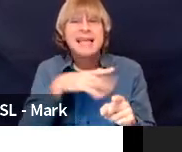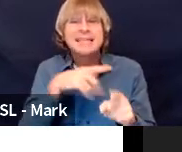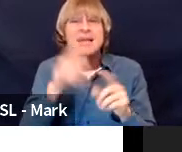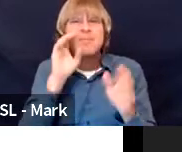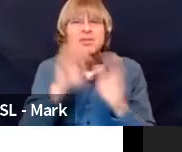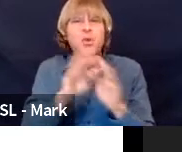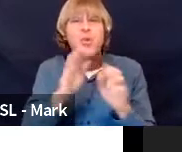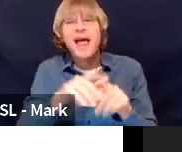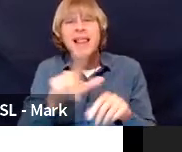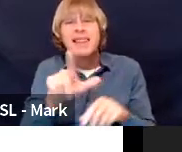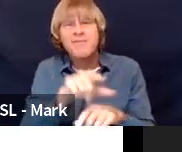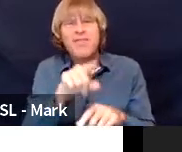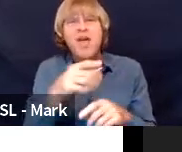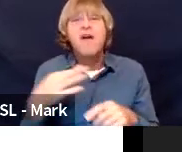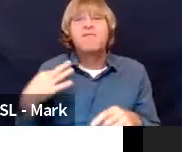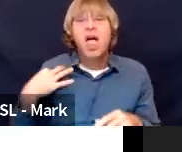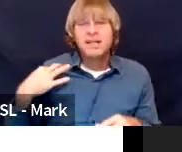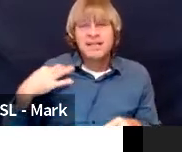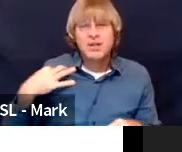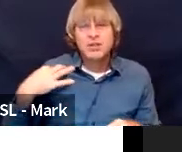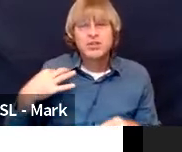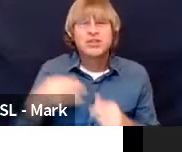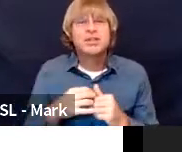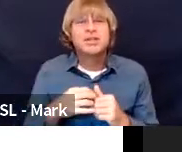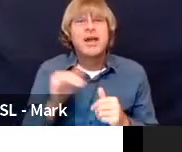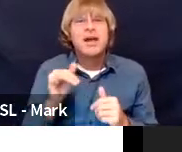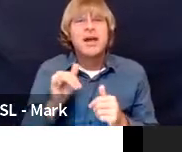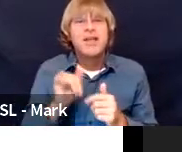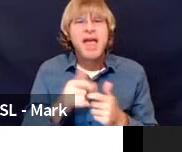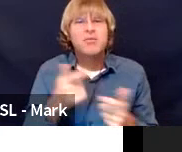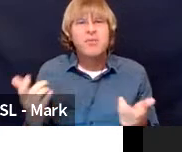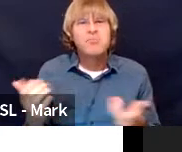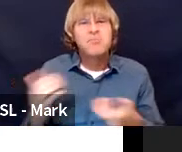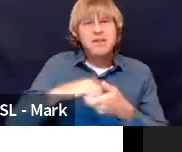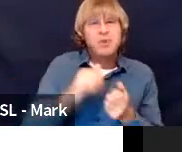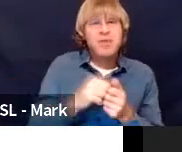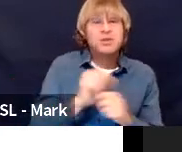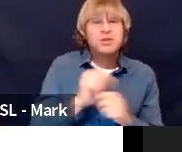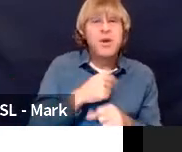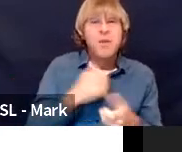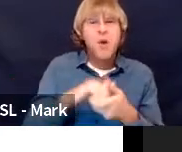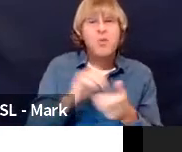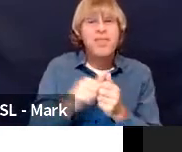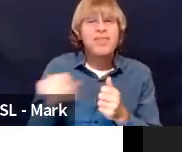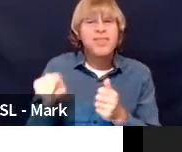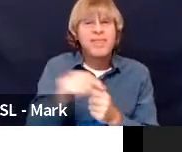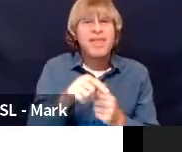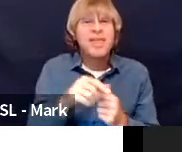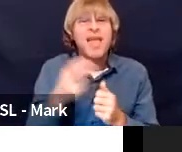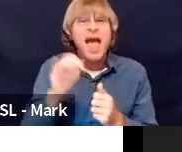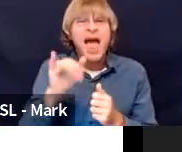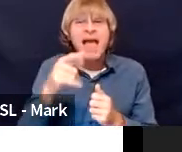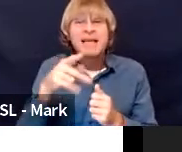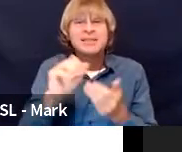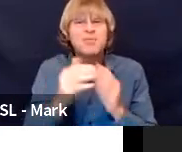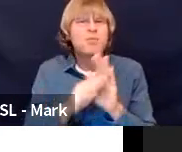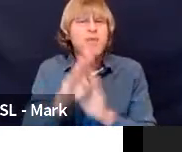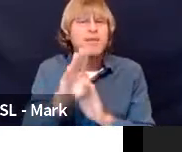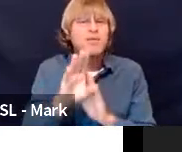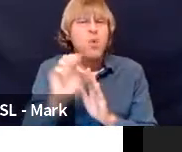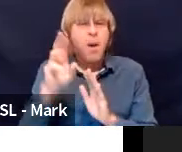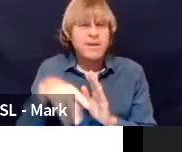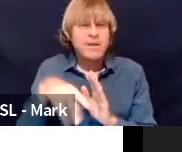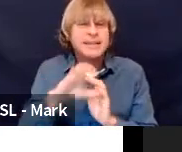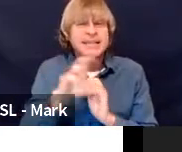picture on the left, they are the volunteers that we were matched with because we had been partnered with the Druid Heights Community Development Corporation,